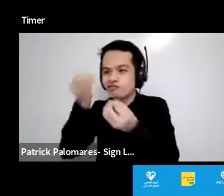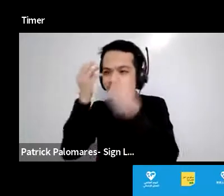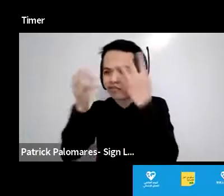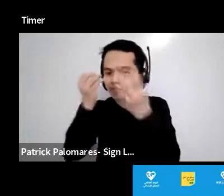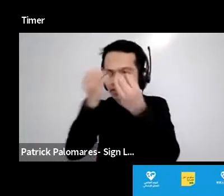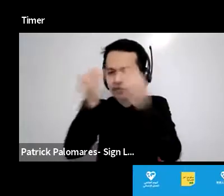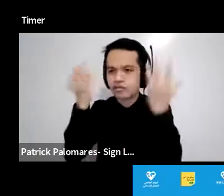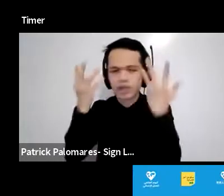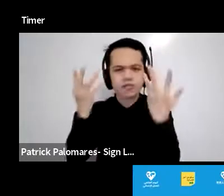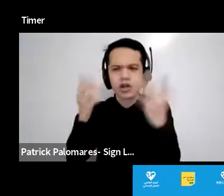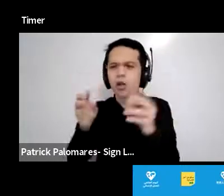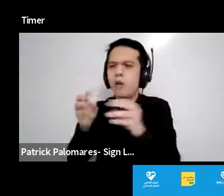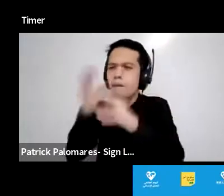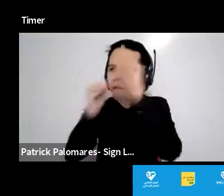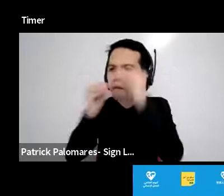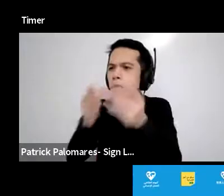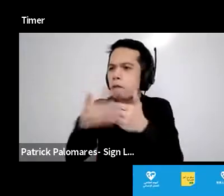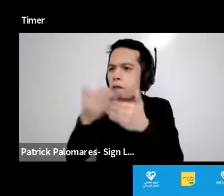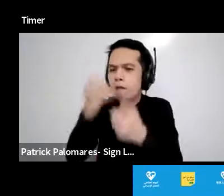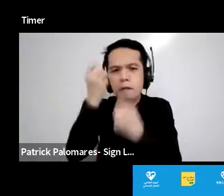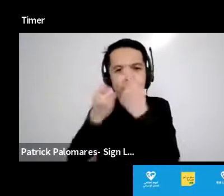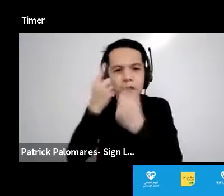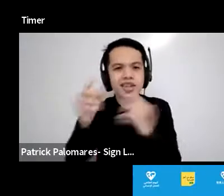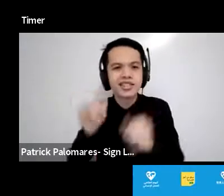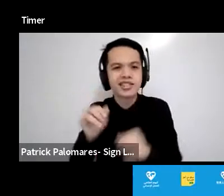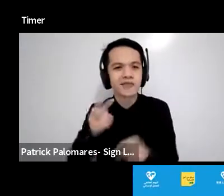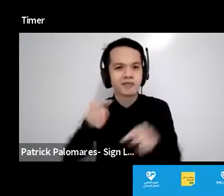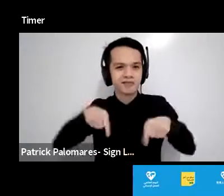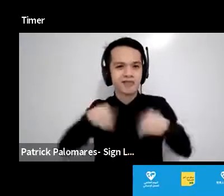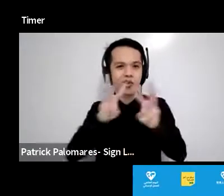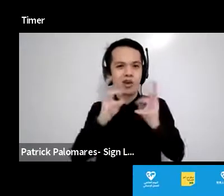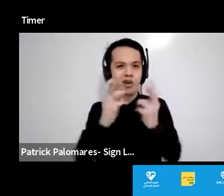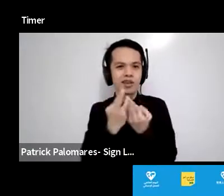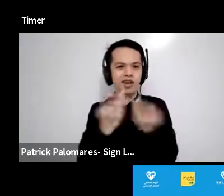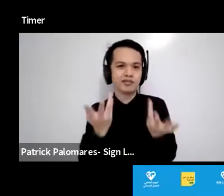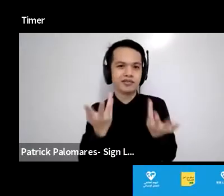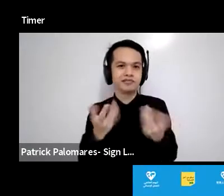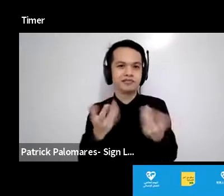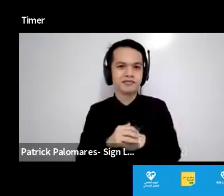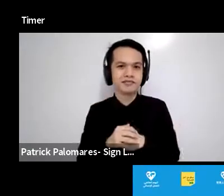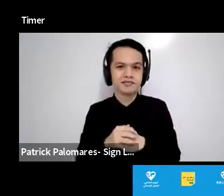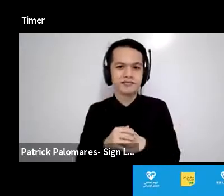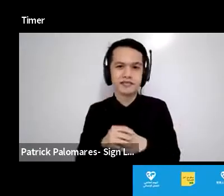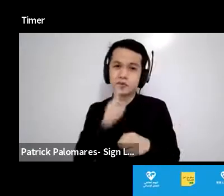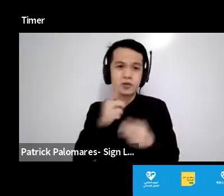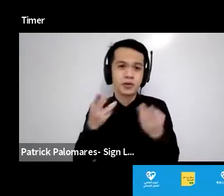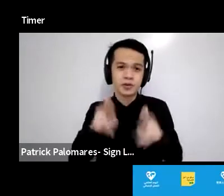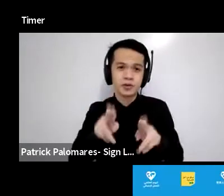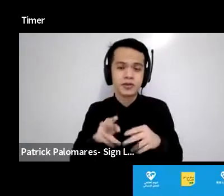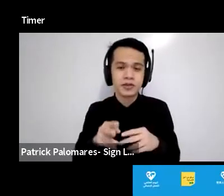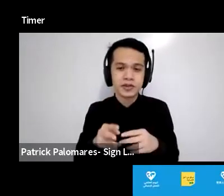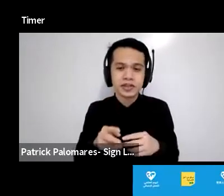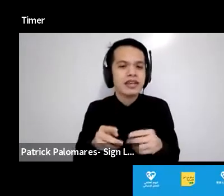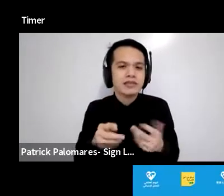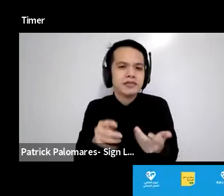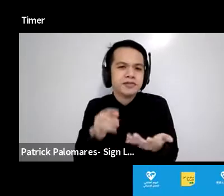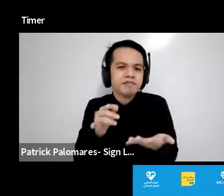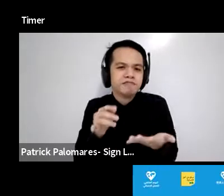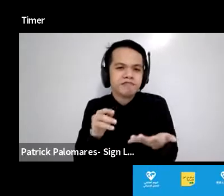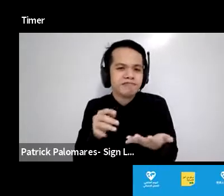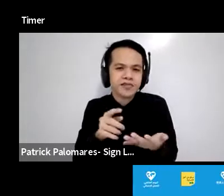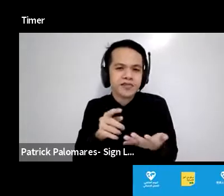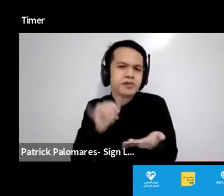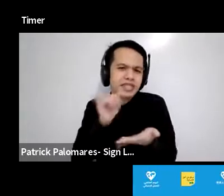informative. And it was all these webinars also. Like, this wasn't something that used to happen, but I think something that we can really take